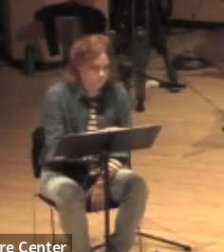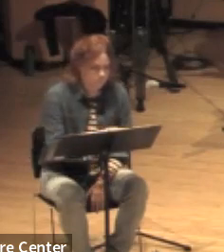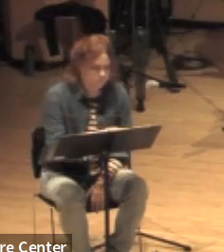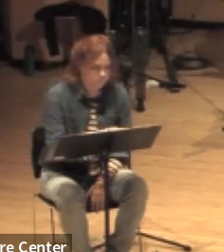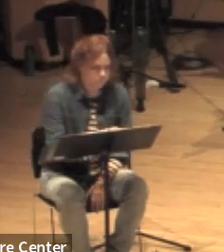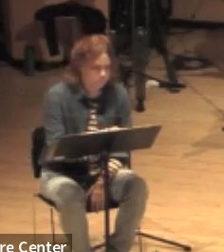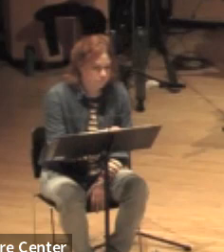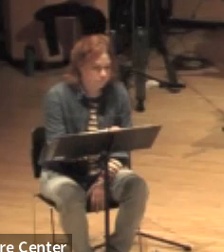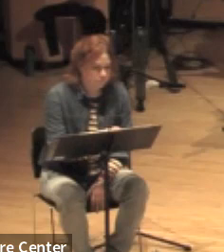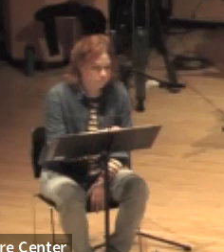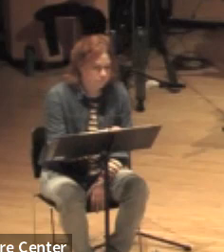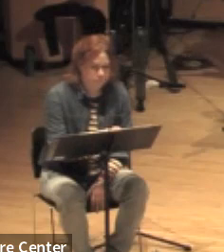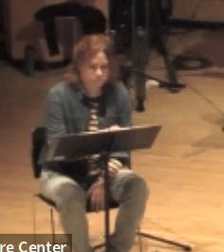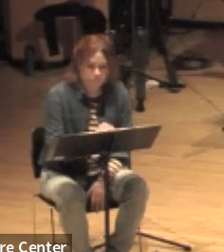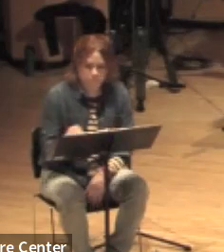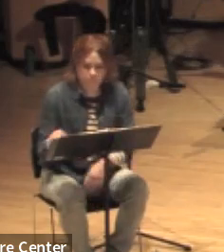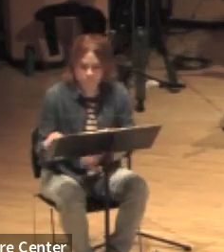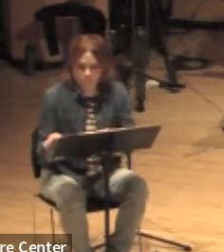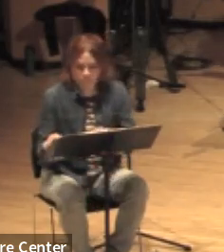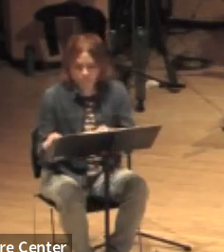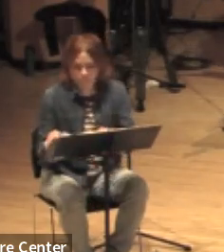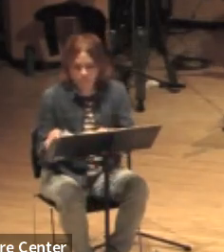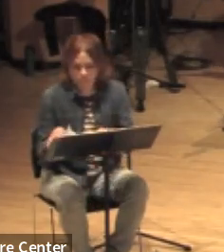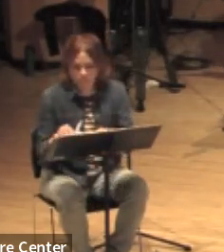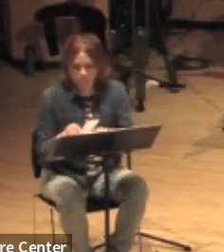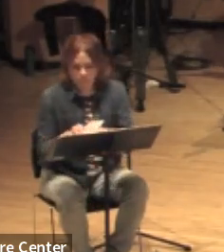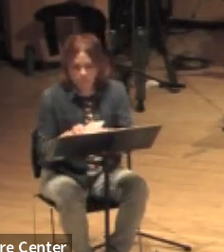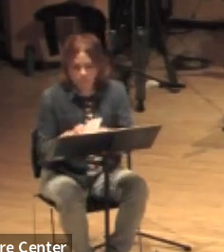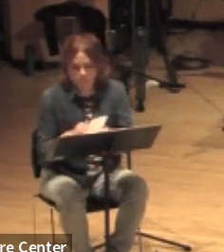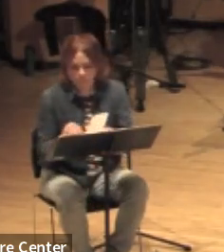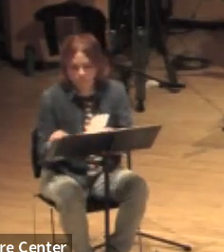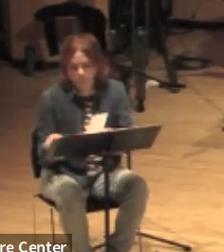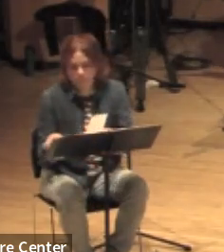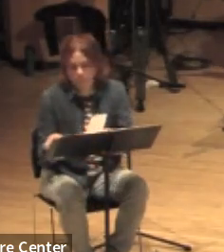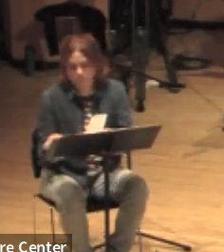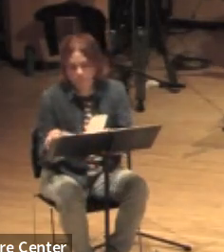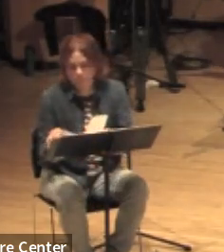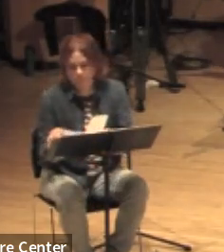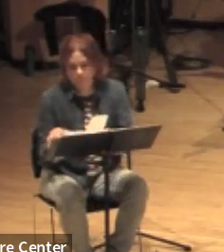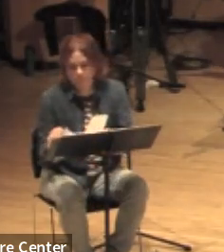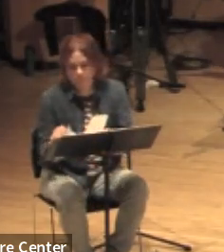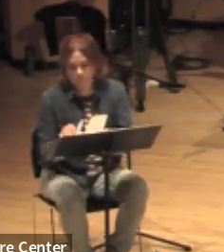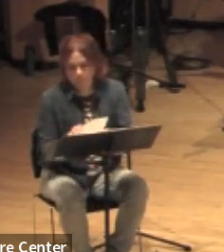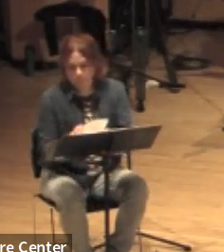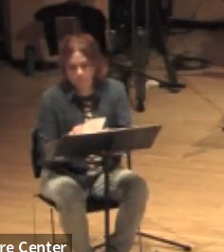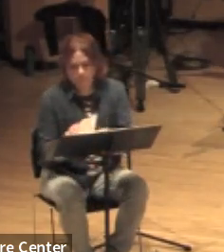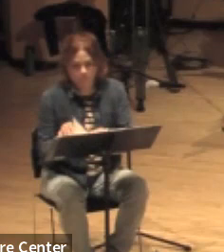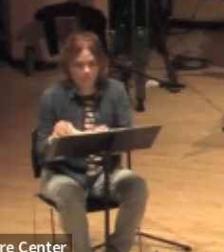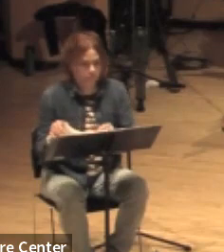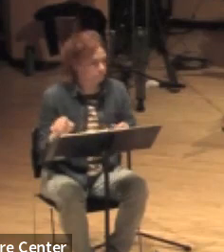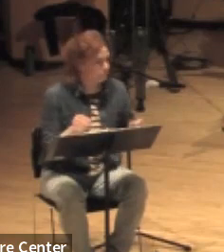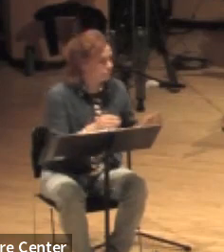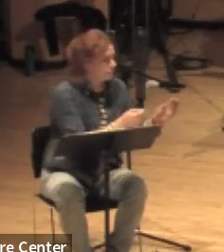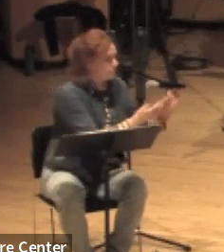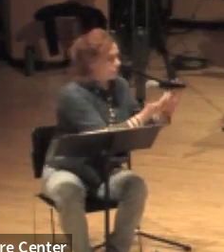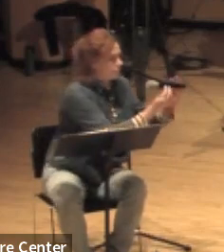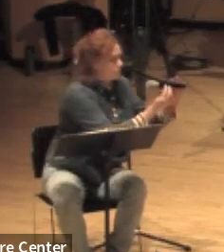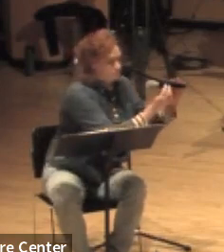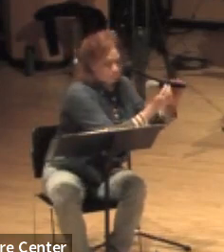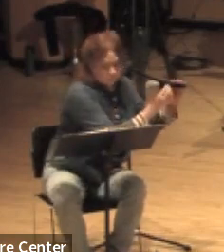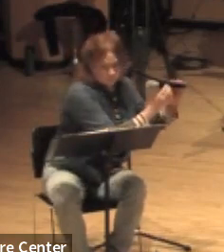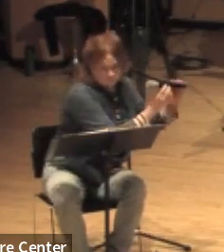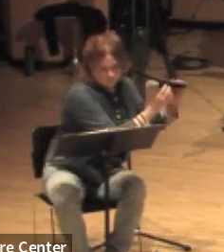yeah but it could be worse for us it could be better sure it could but